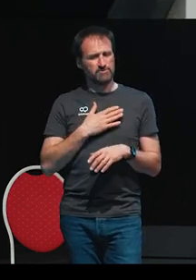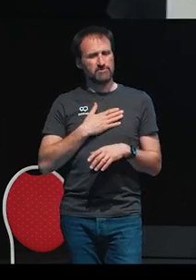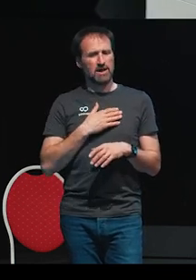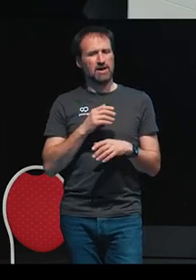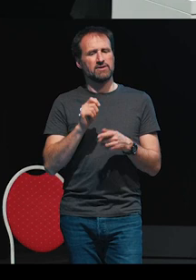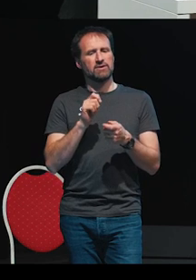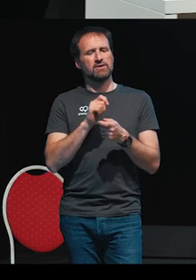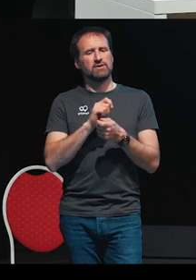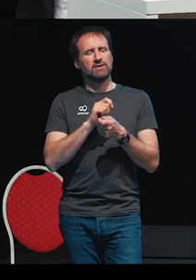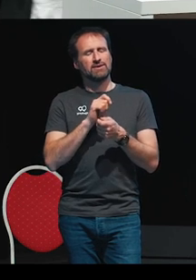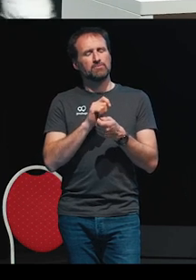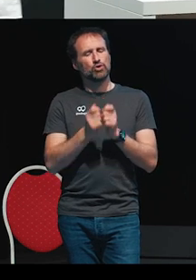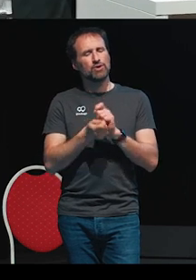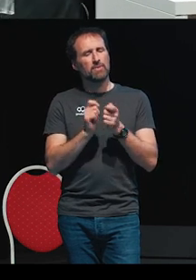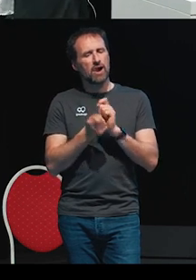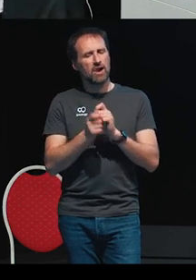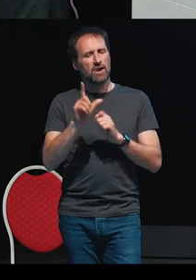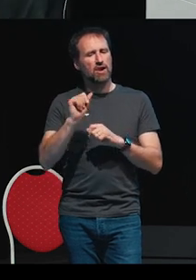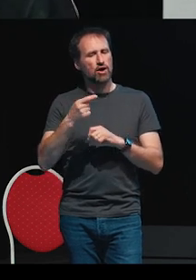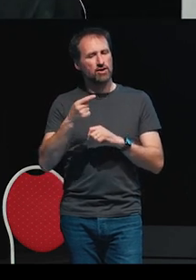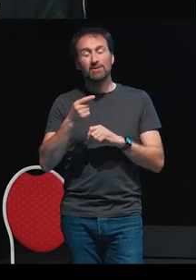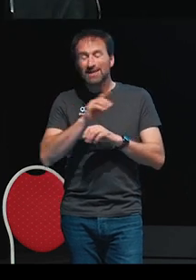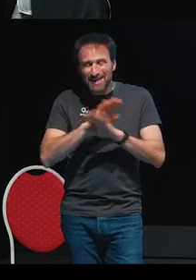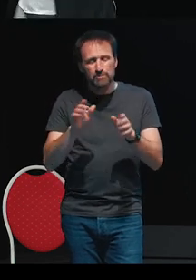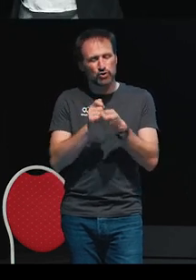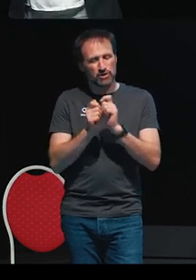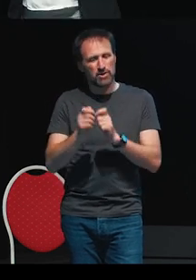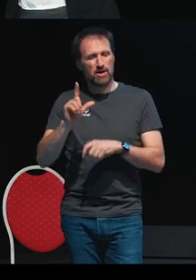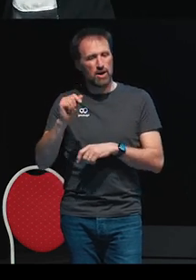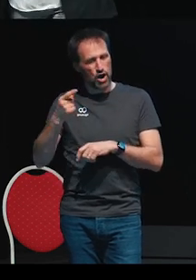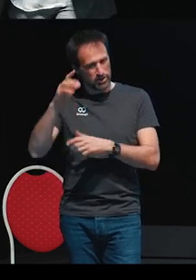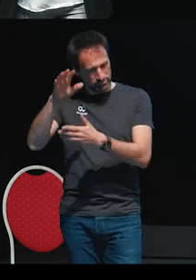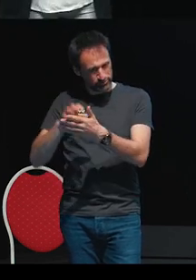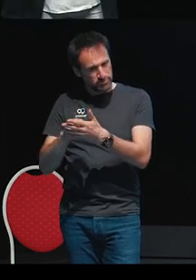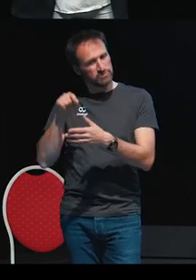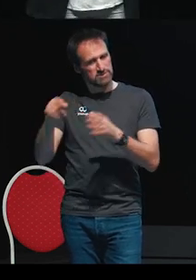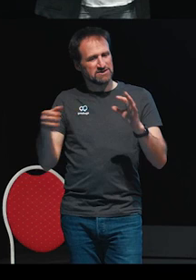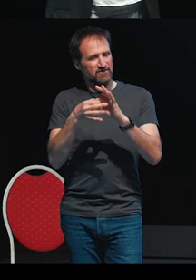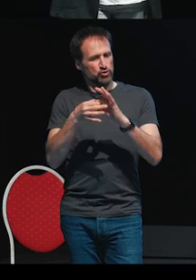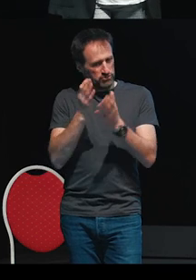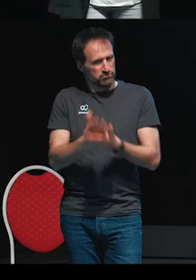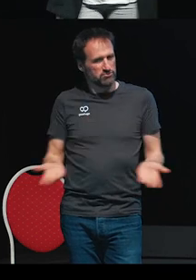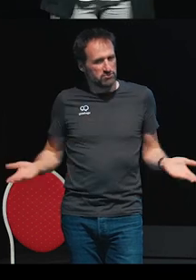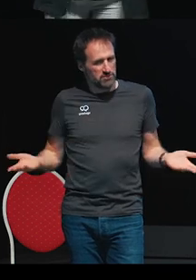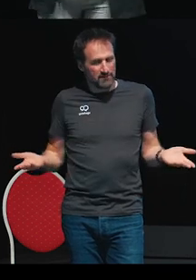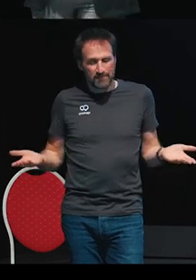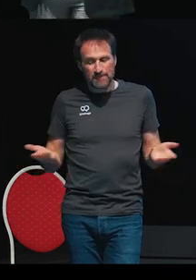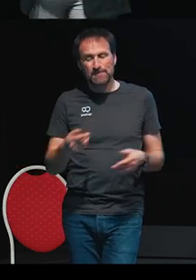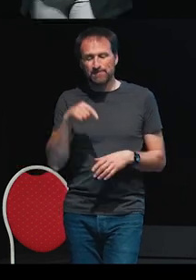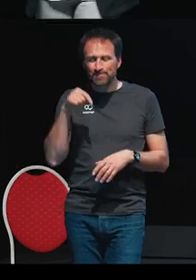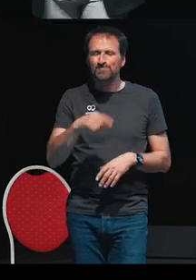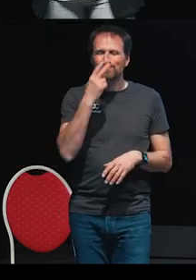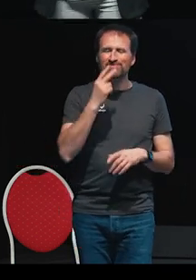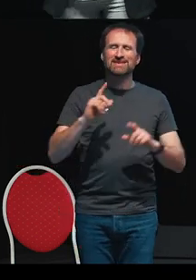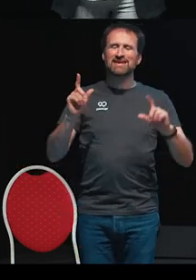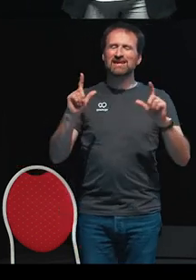it. So now let's talk a little bit about patterns and event sourcing. So what I've